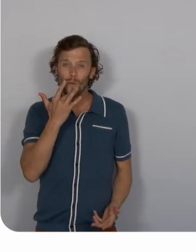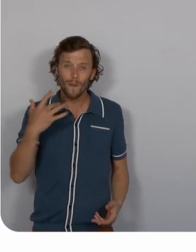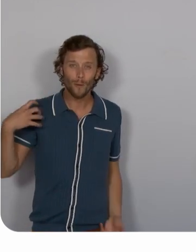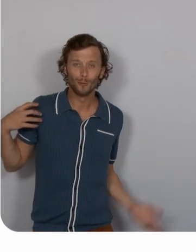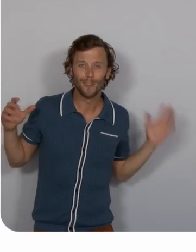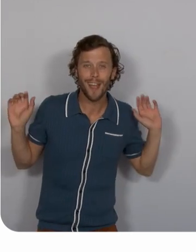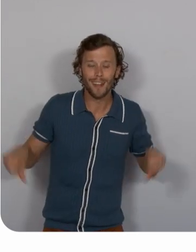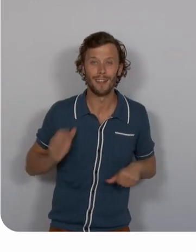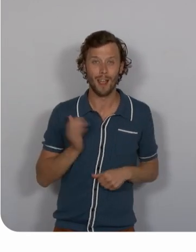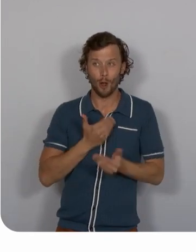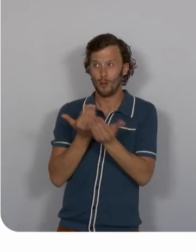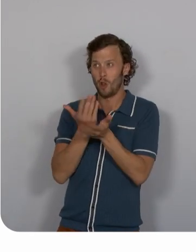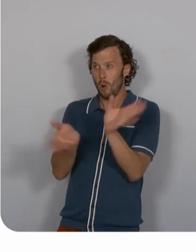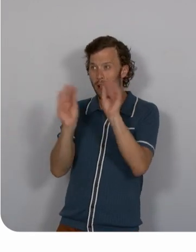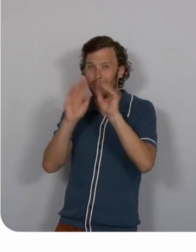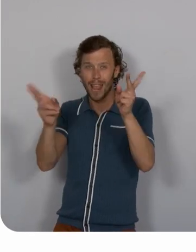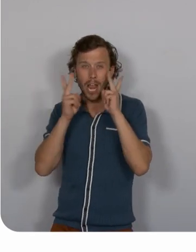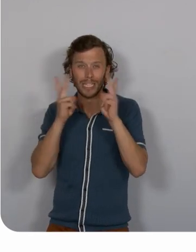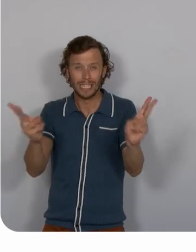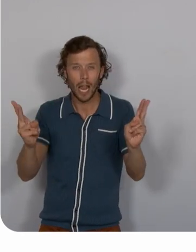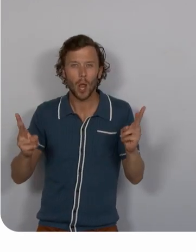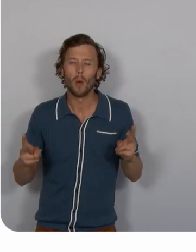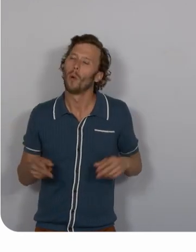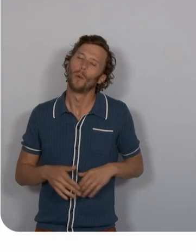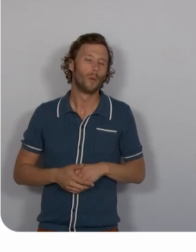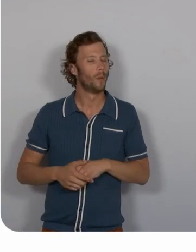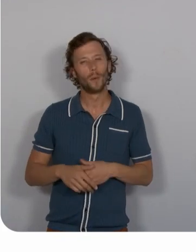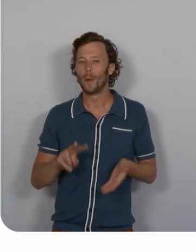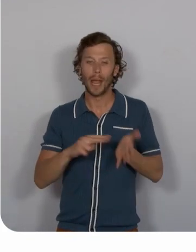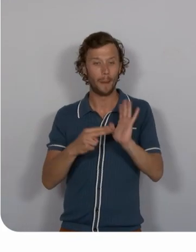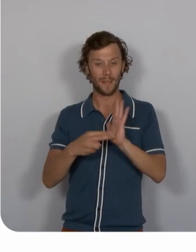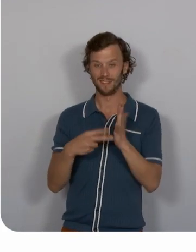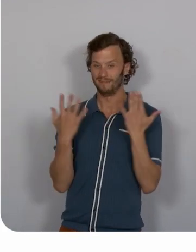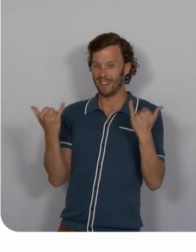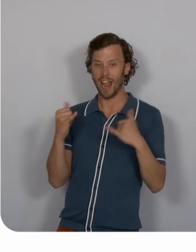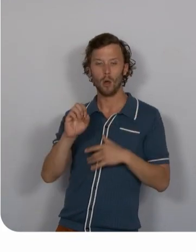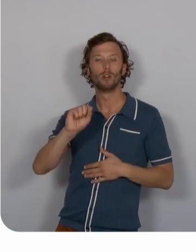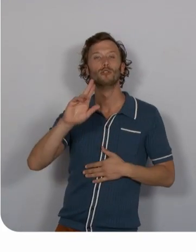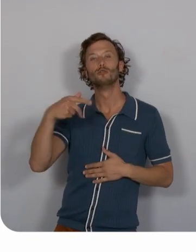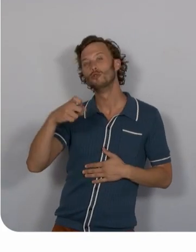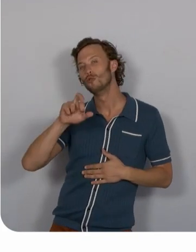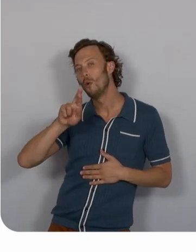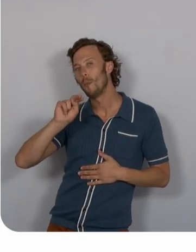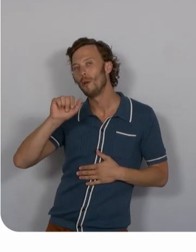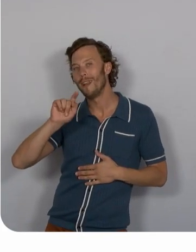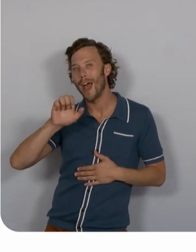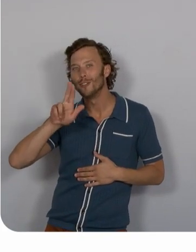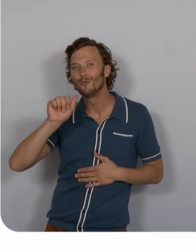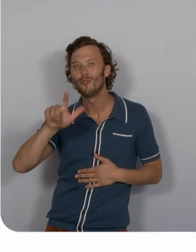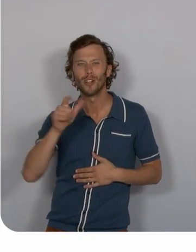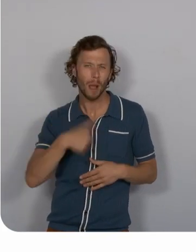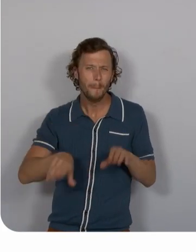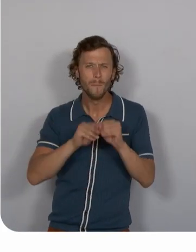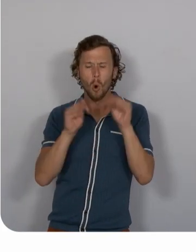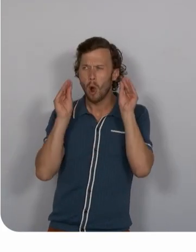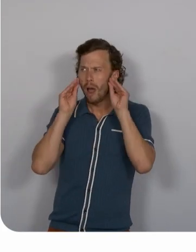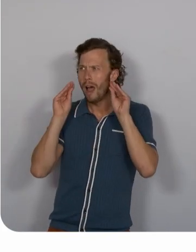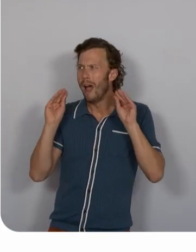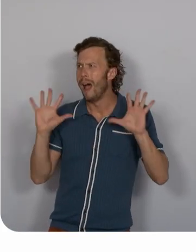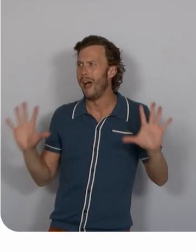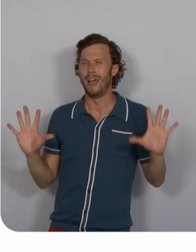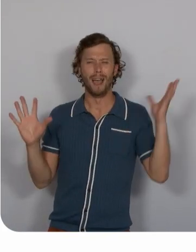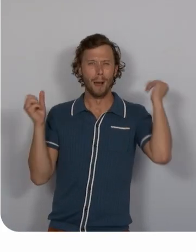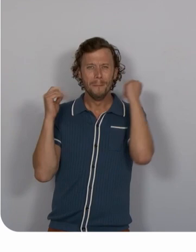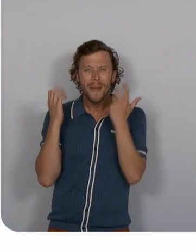resolution makes Supernatural even more stunning and vibrant, Work out in environments like the Galapagos